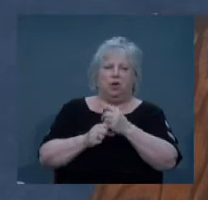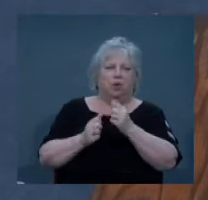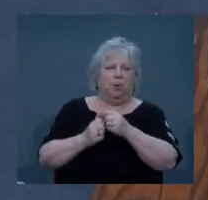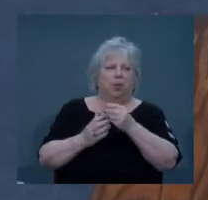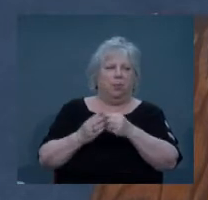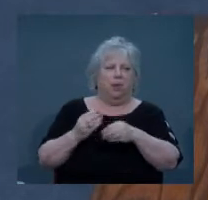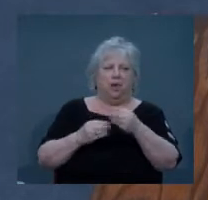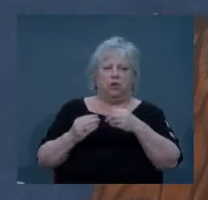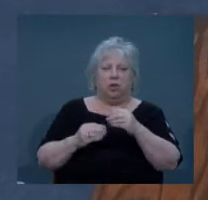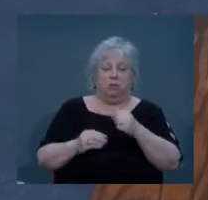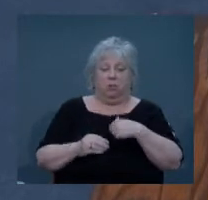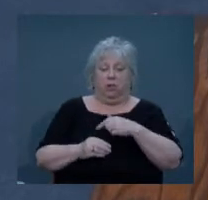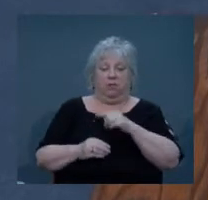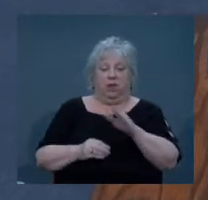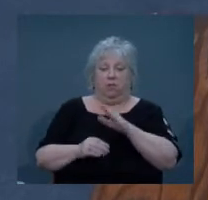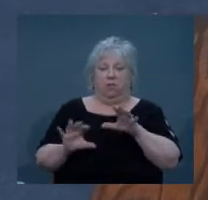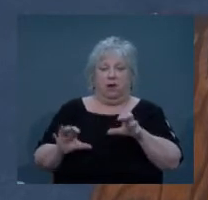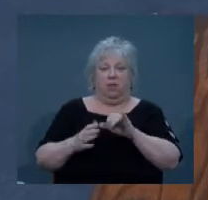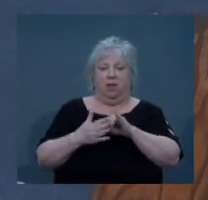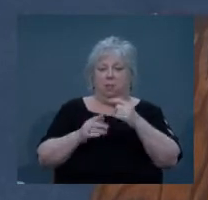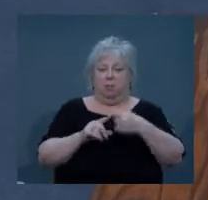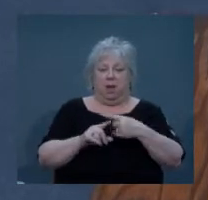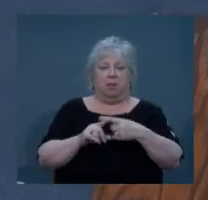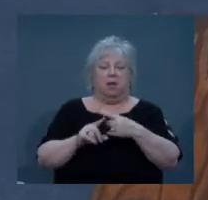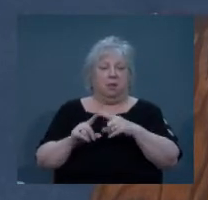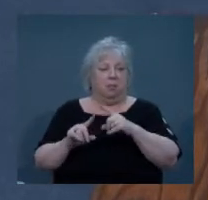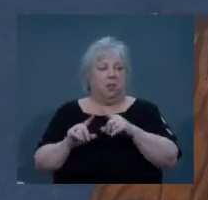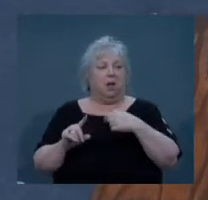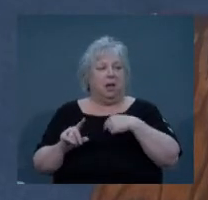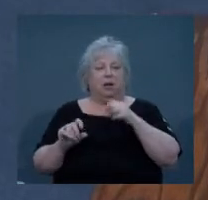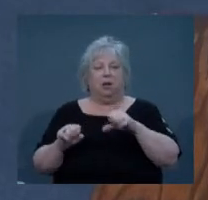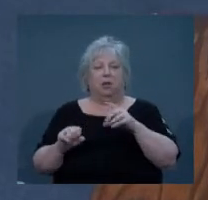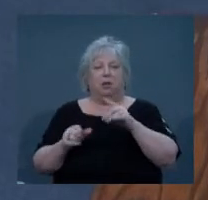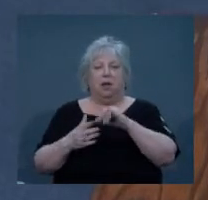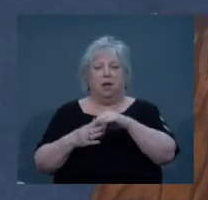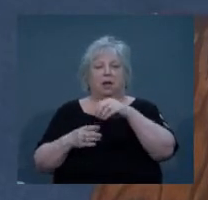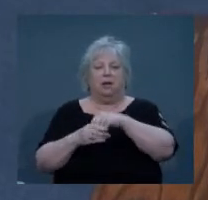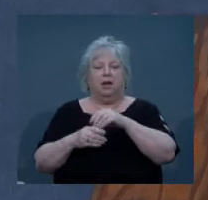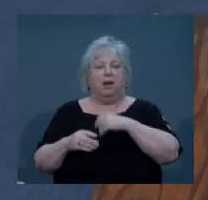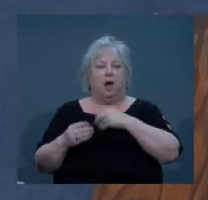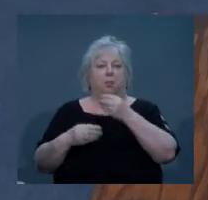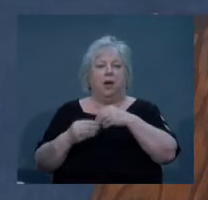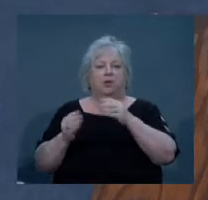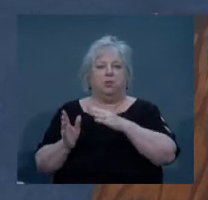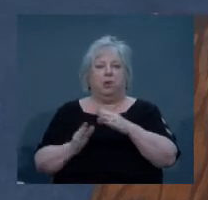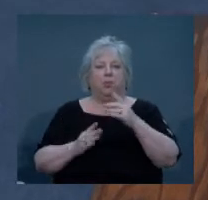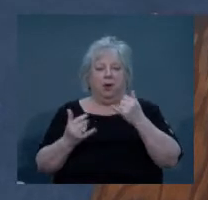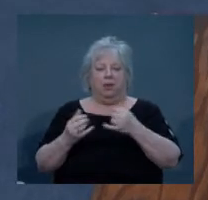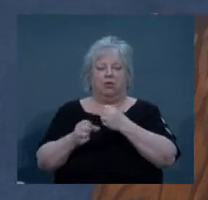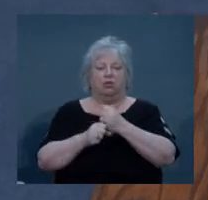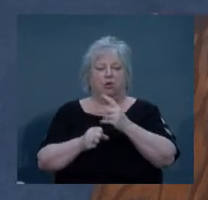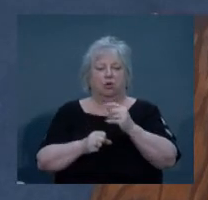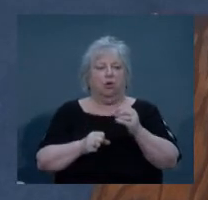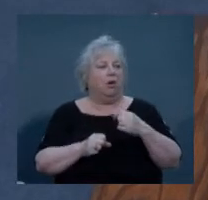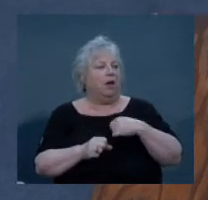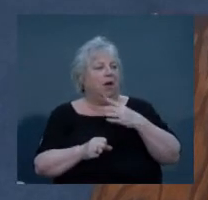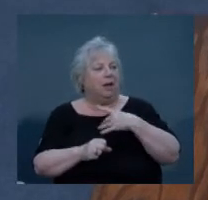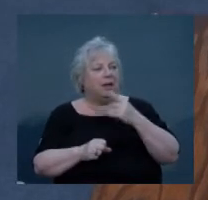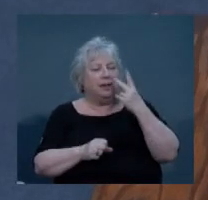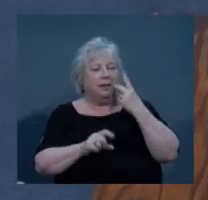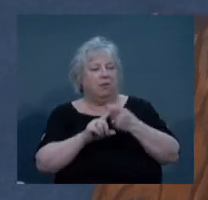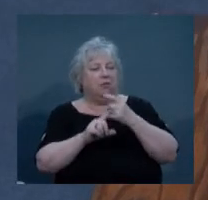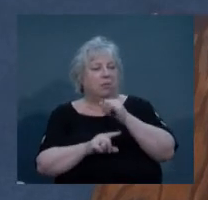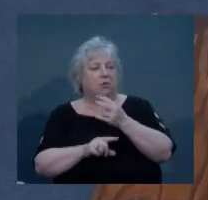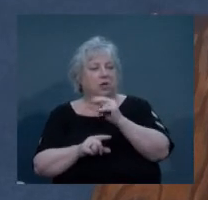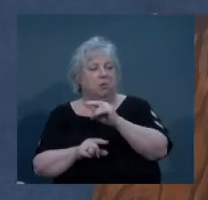never done that monthly, but I can do that with, we'll have that in our budget preparation this year too, that So shows I'd like the, to see it from